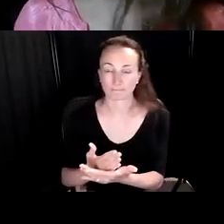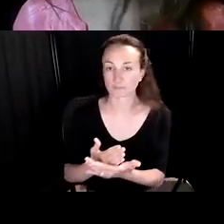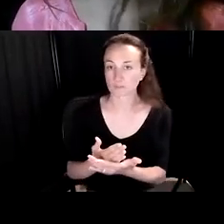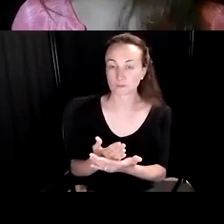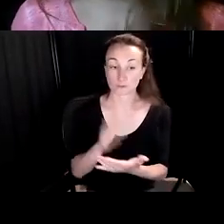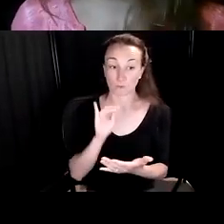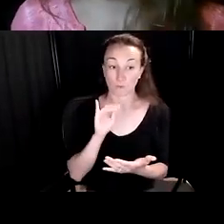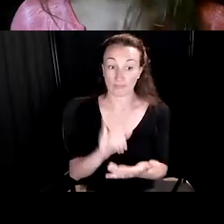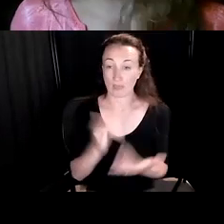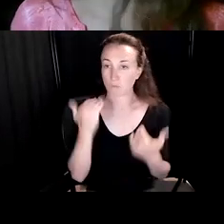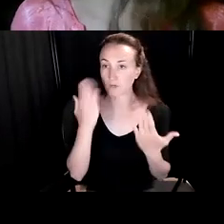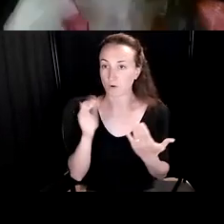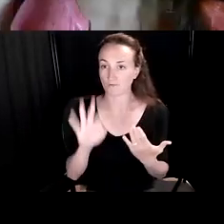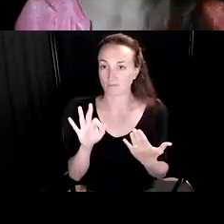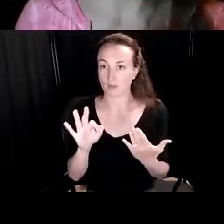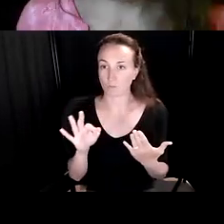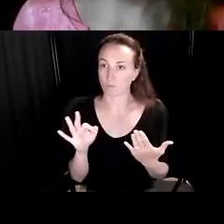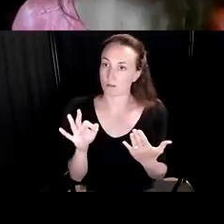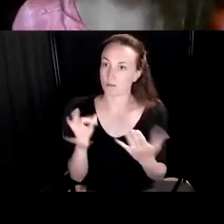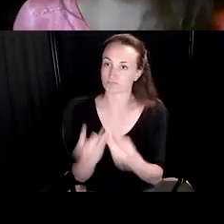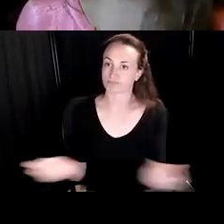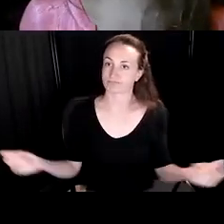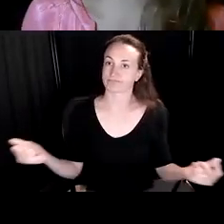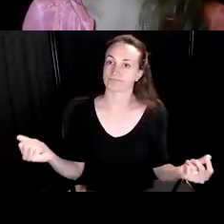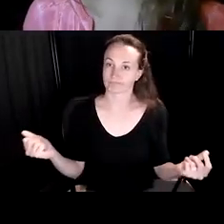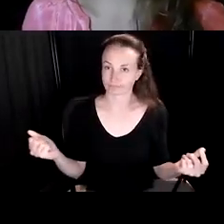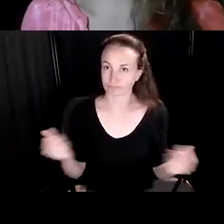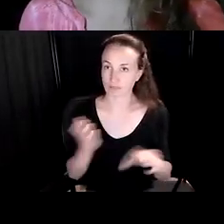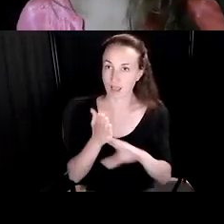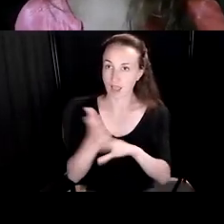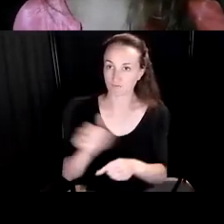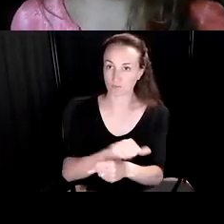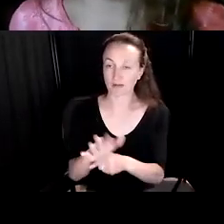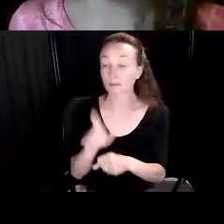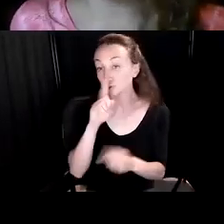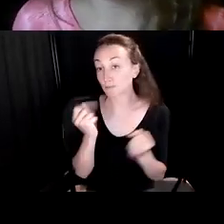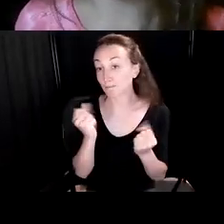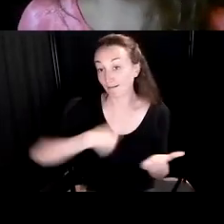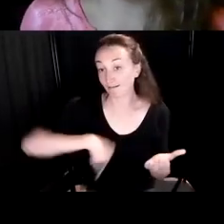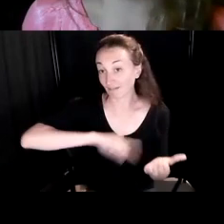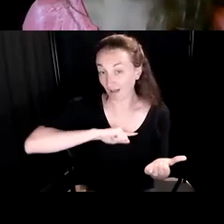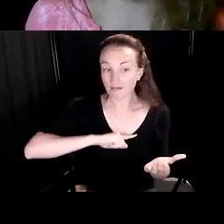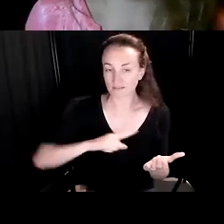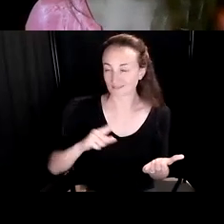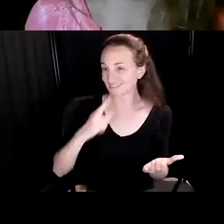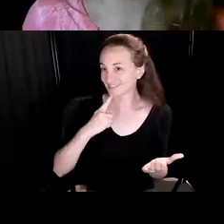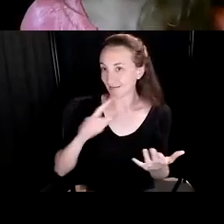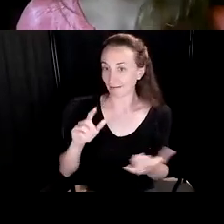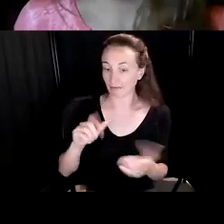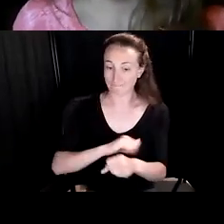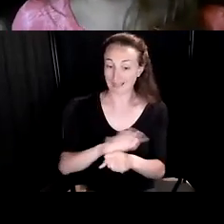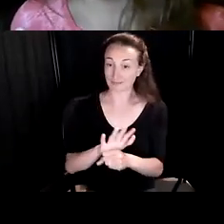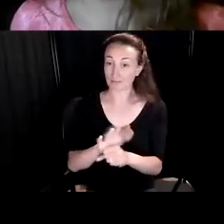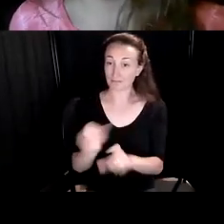it. Similarly, many of us, most of us can probably say the pandemic has impacted us